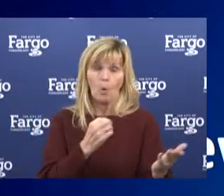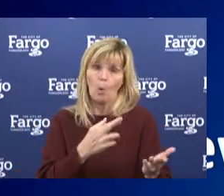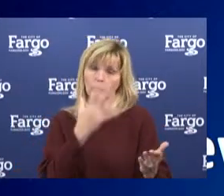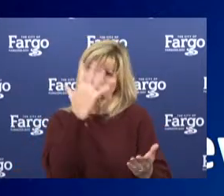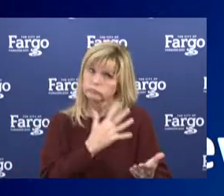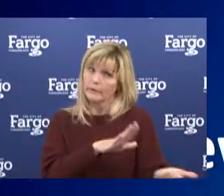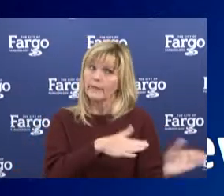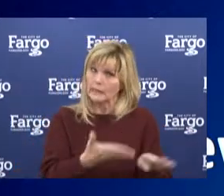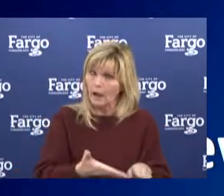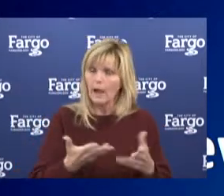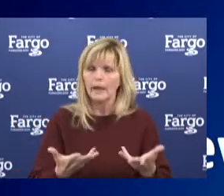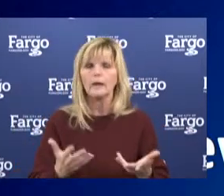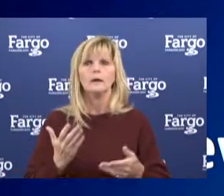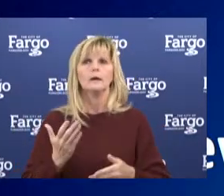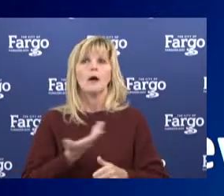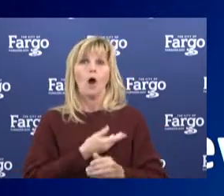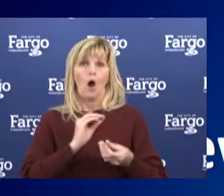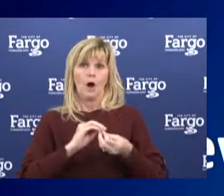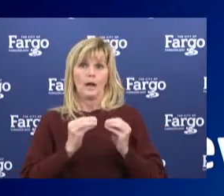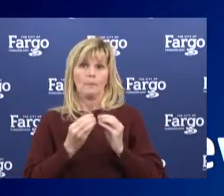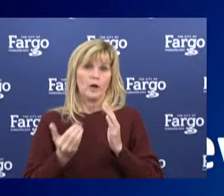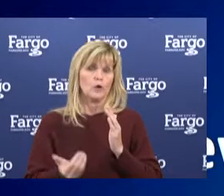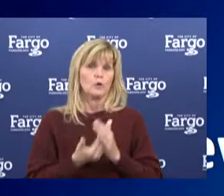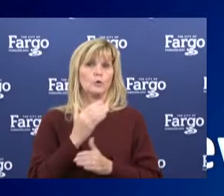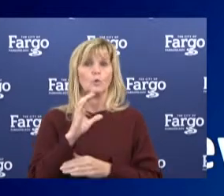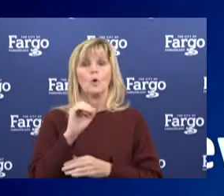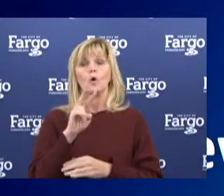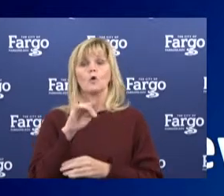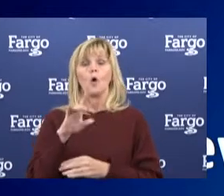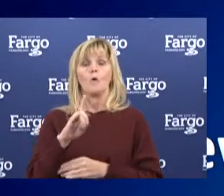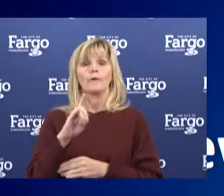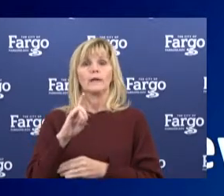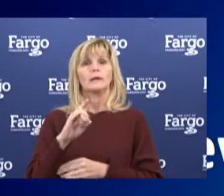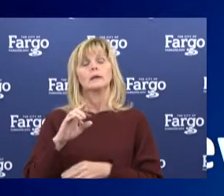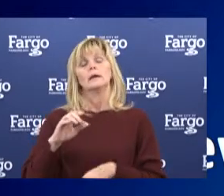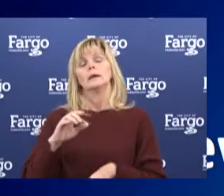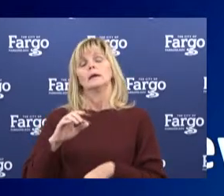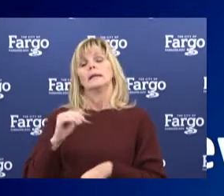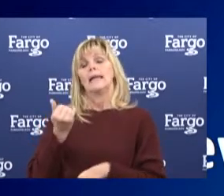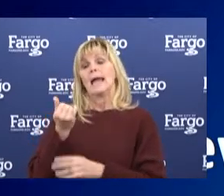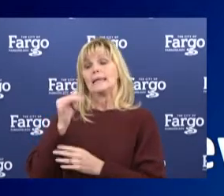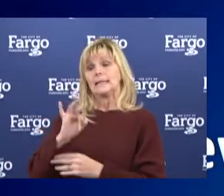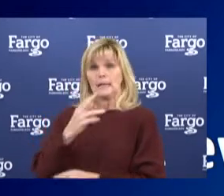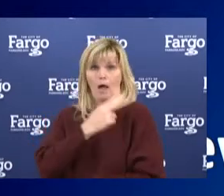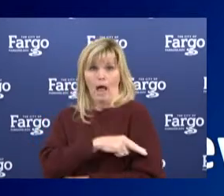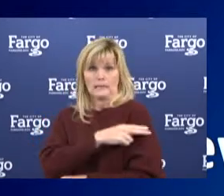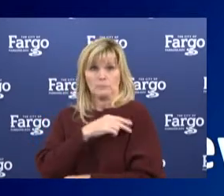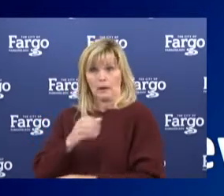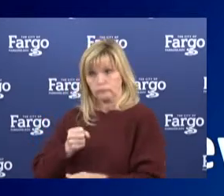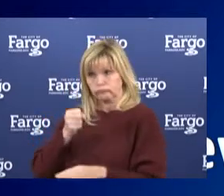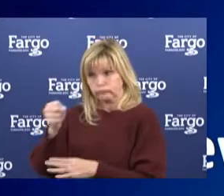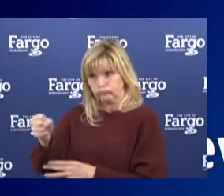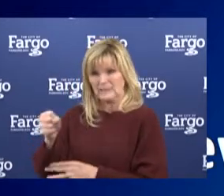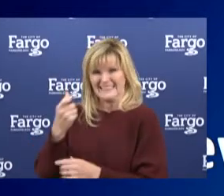this. And this is the number of new COVID-19 hospital admissions by date. The gray